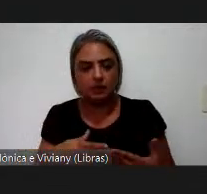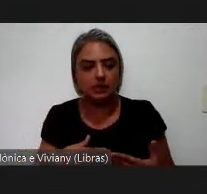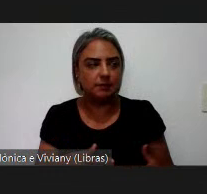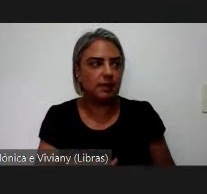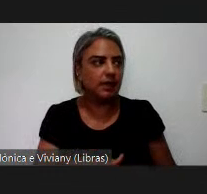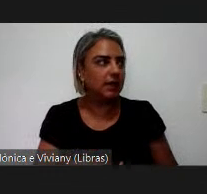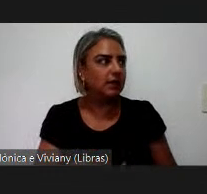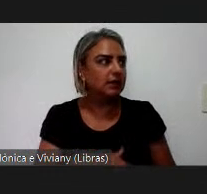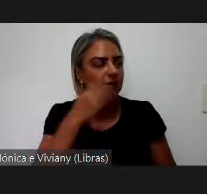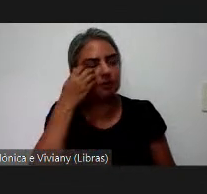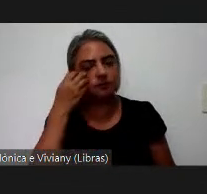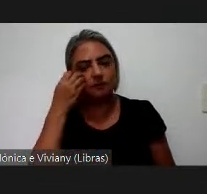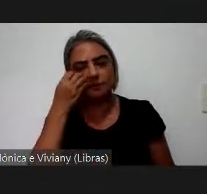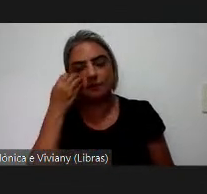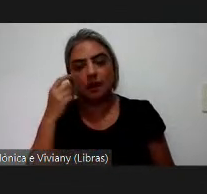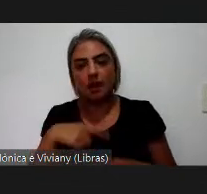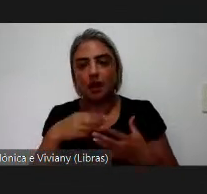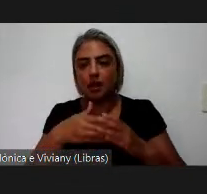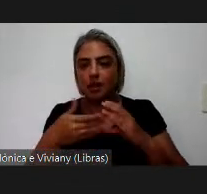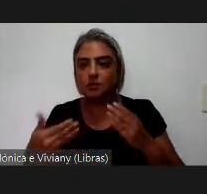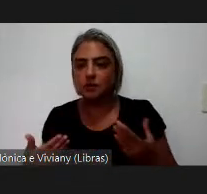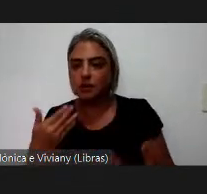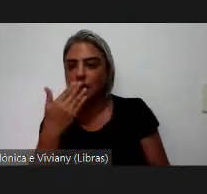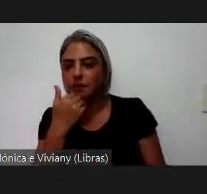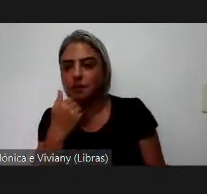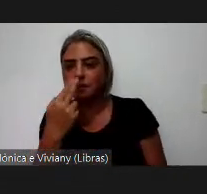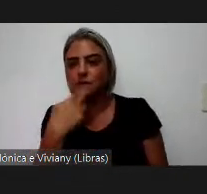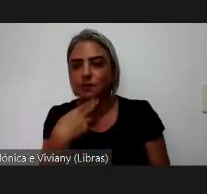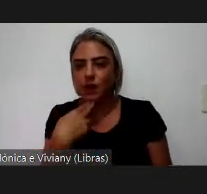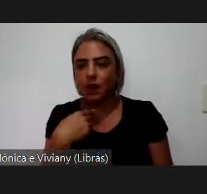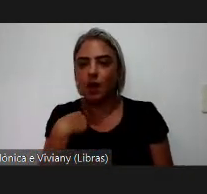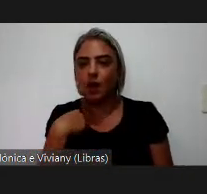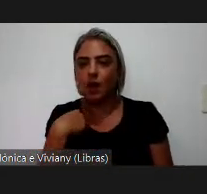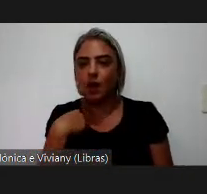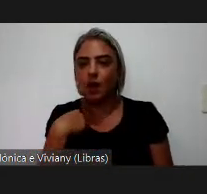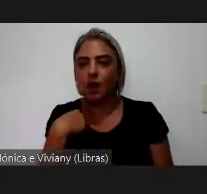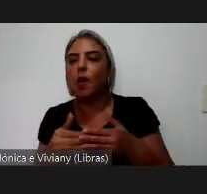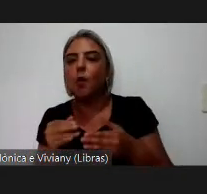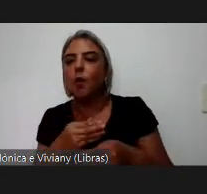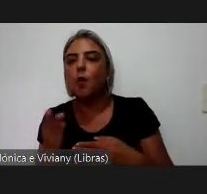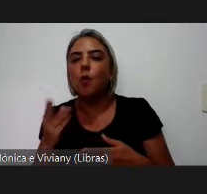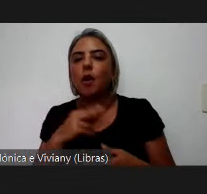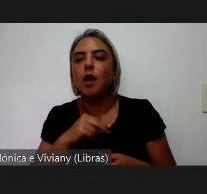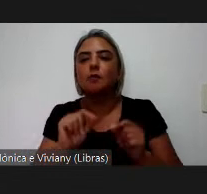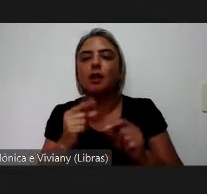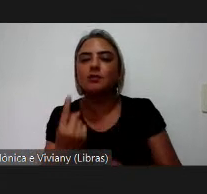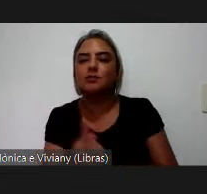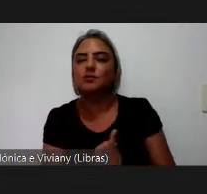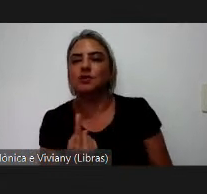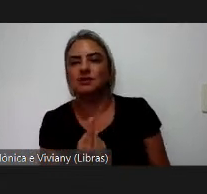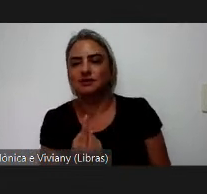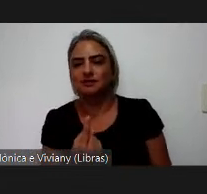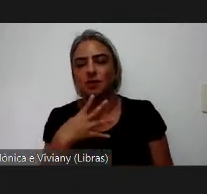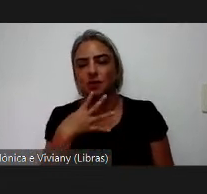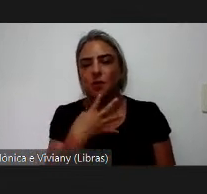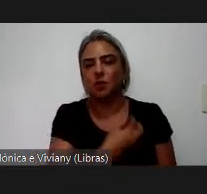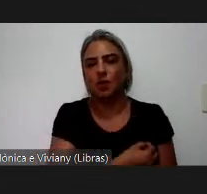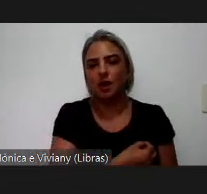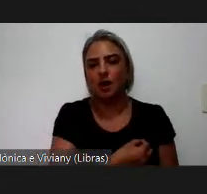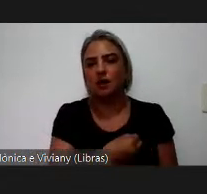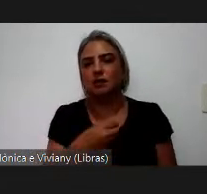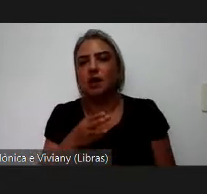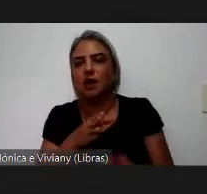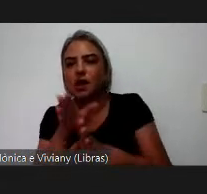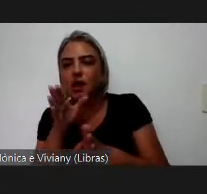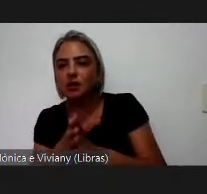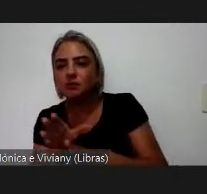sectors. It's a mainly reference for the nutrition questions and issues, but